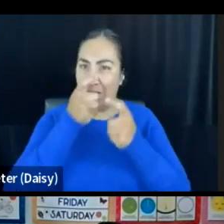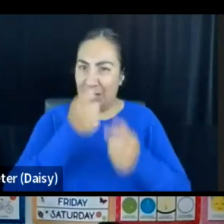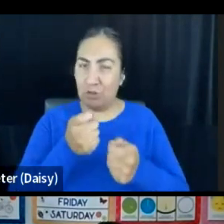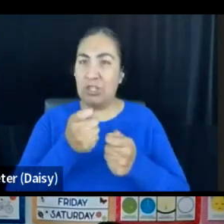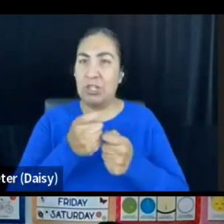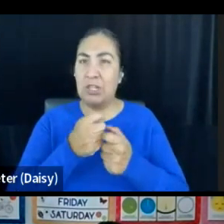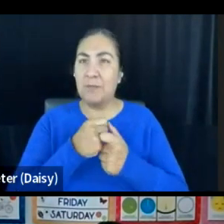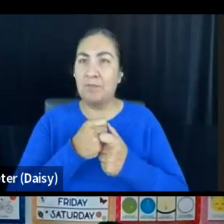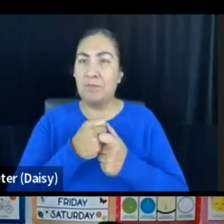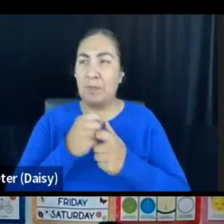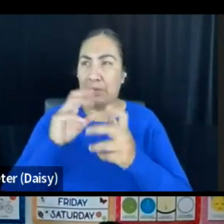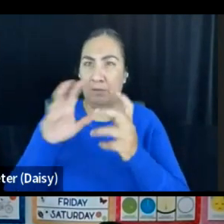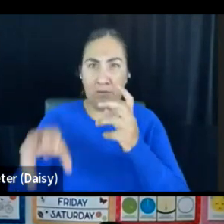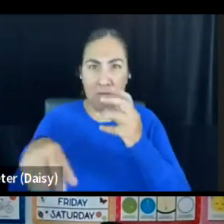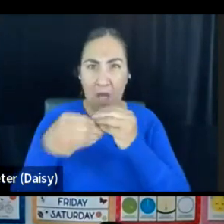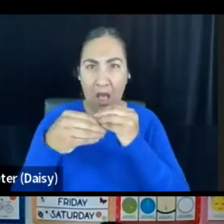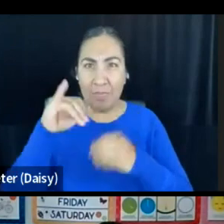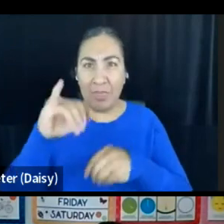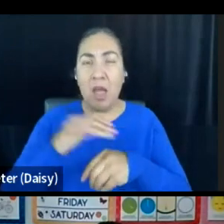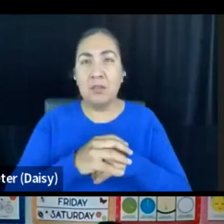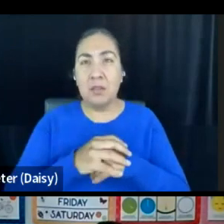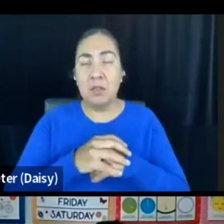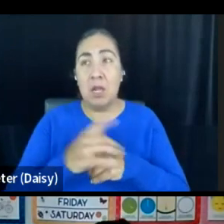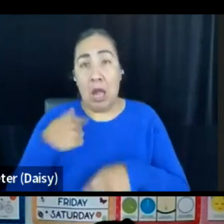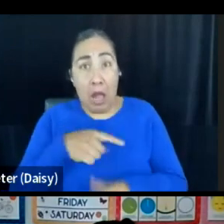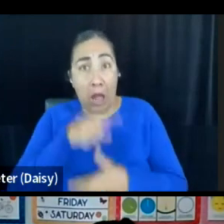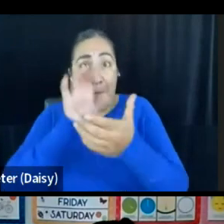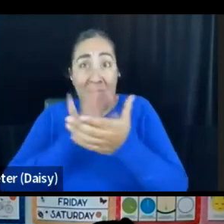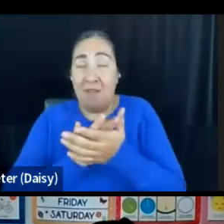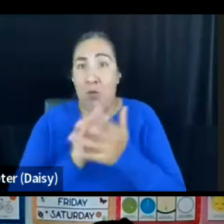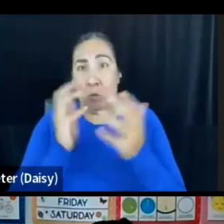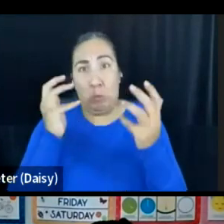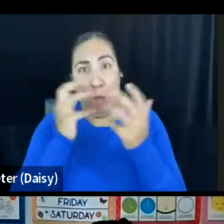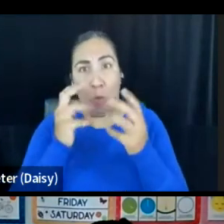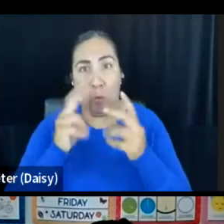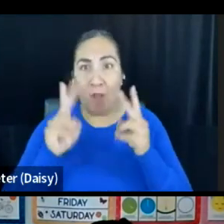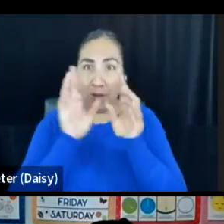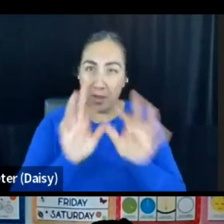think it's incredibly important, but also incredibly complicated.